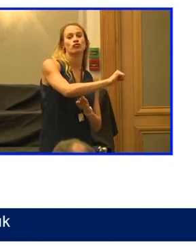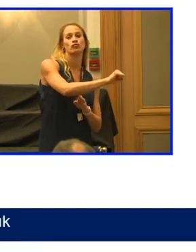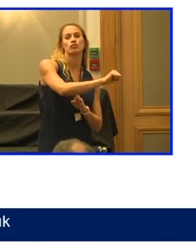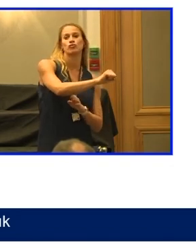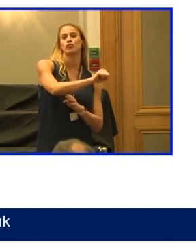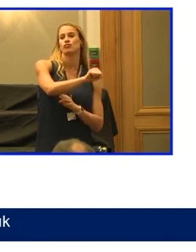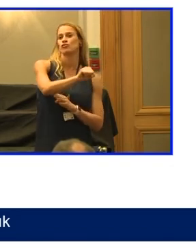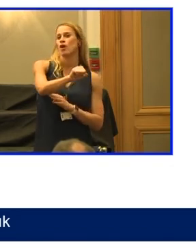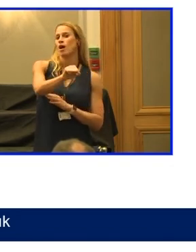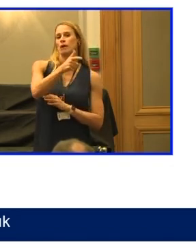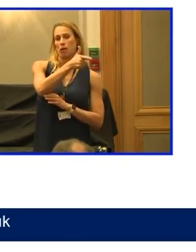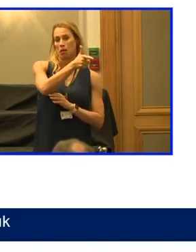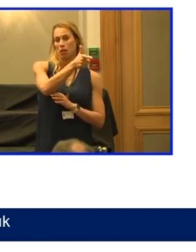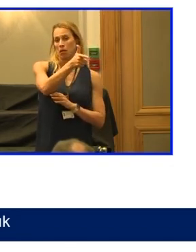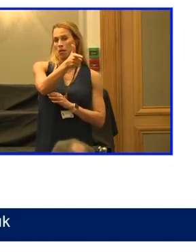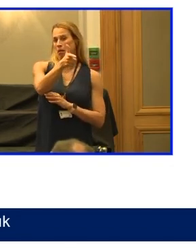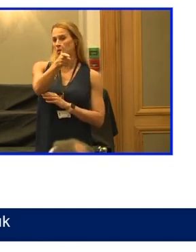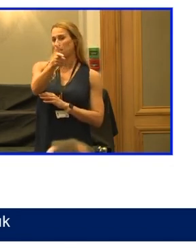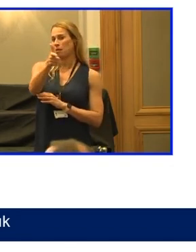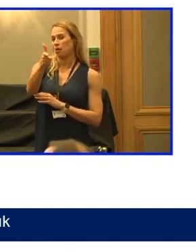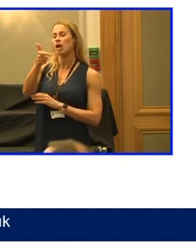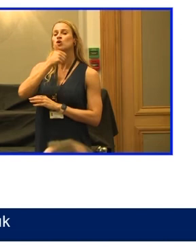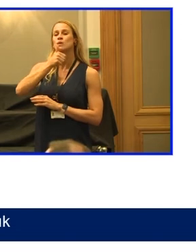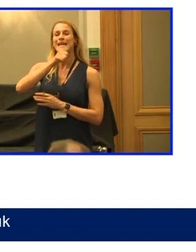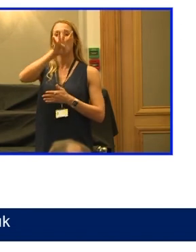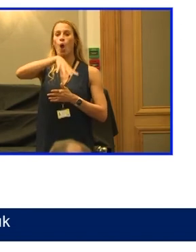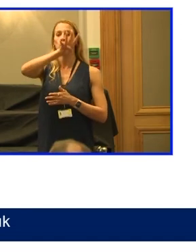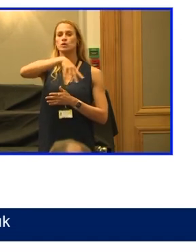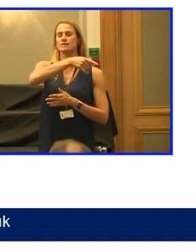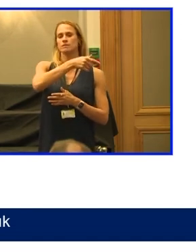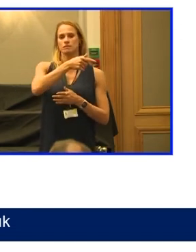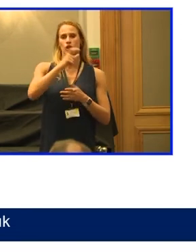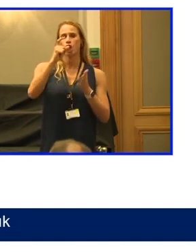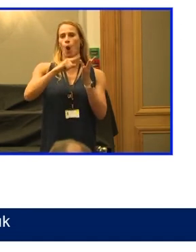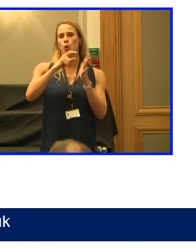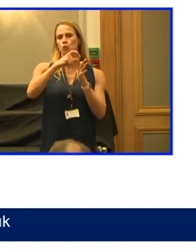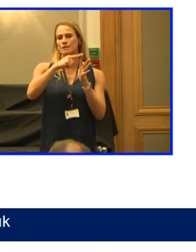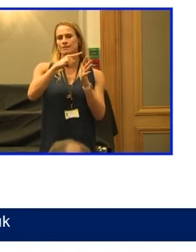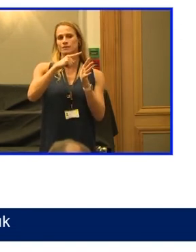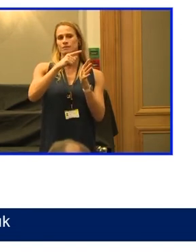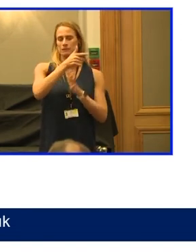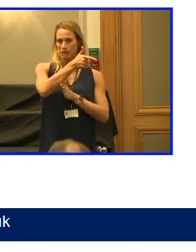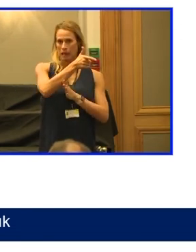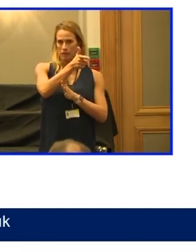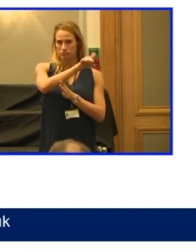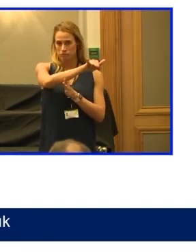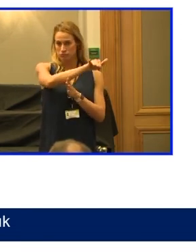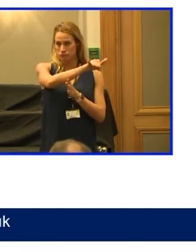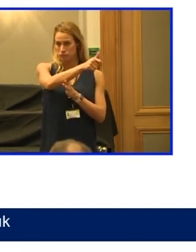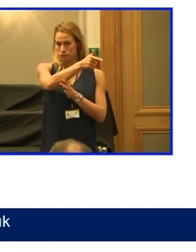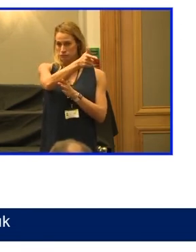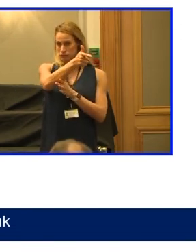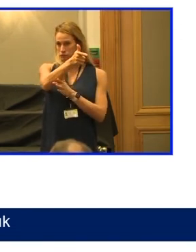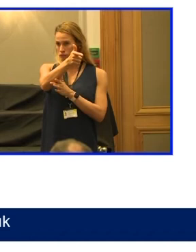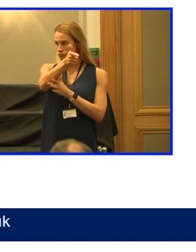o'clock, scanning the room with this code. The camera's running. It's going to about 12 o'clock. Now, if it's too far, it